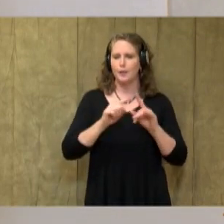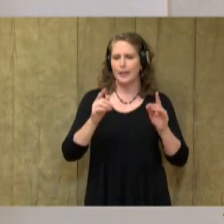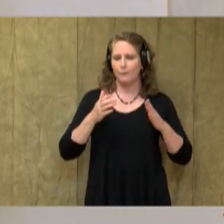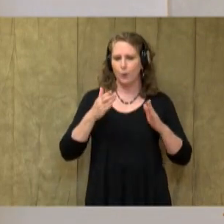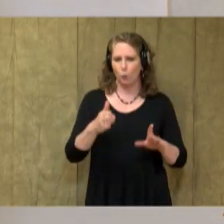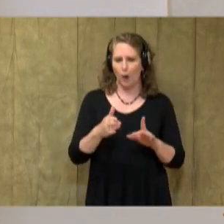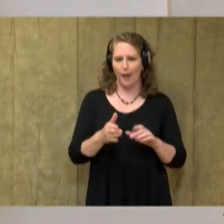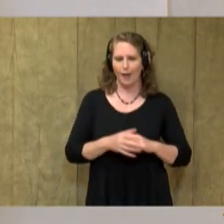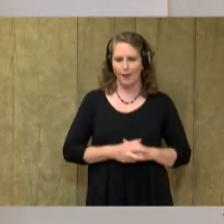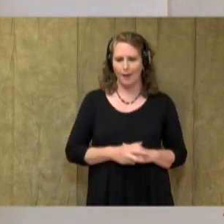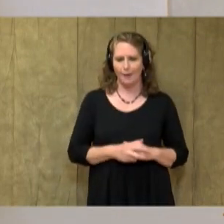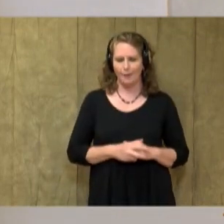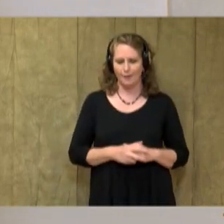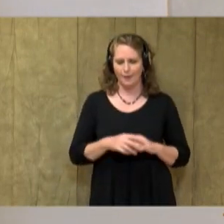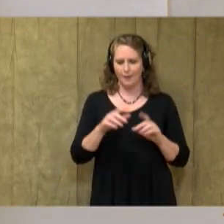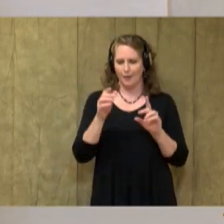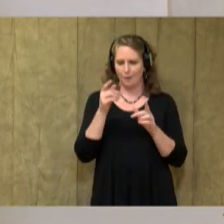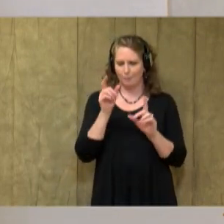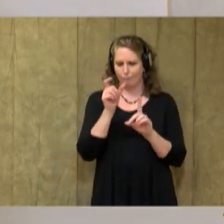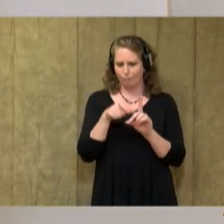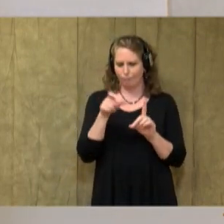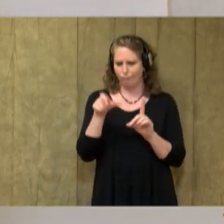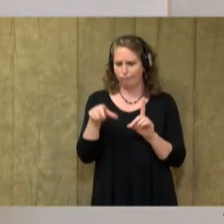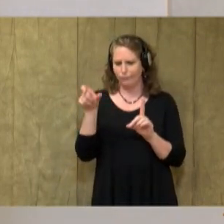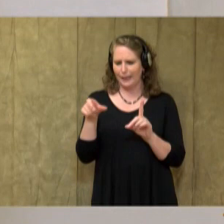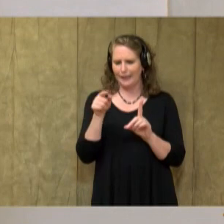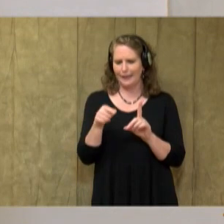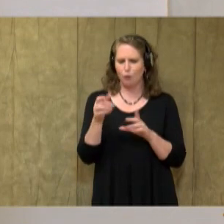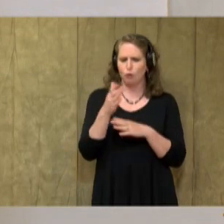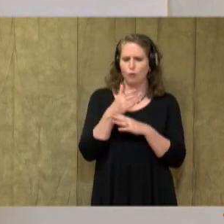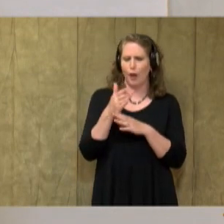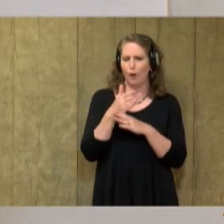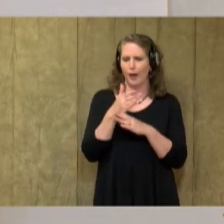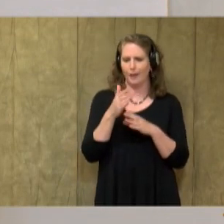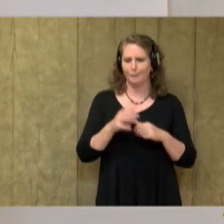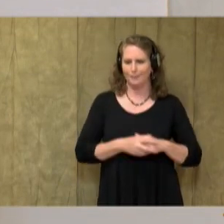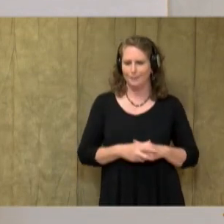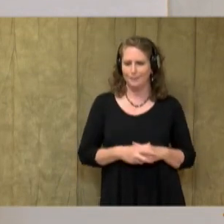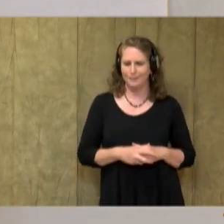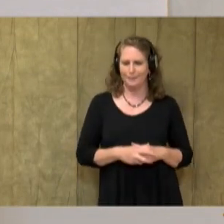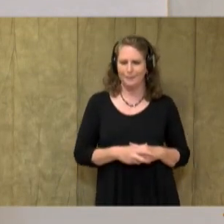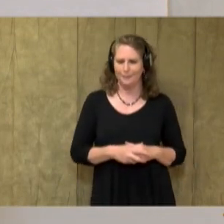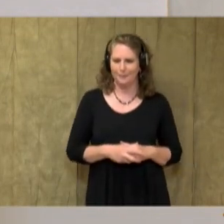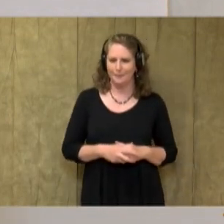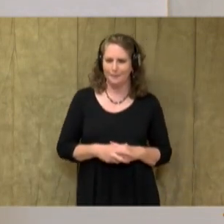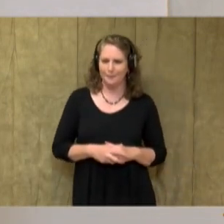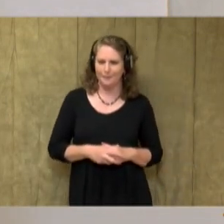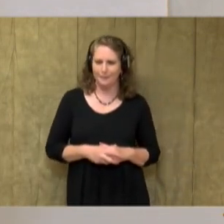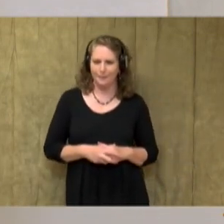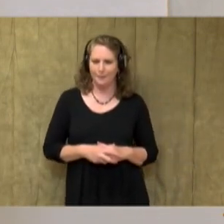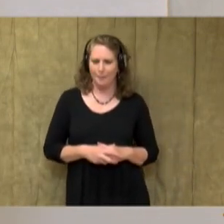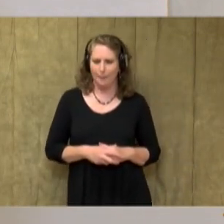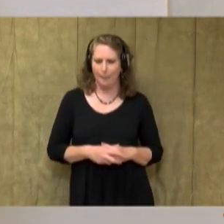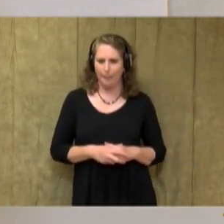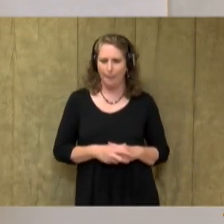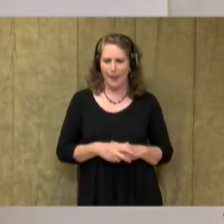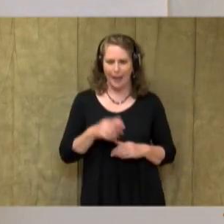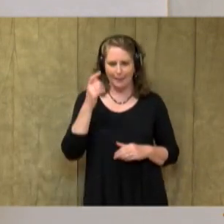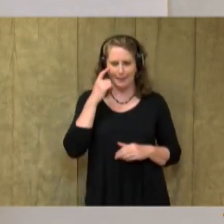just placed differently. All right, so I'm getting my 10 ones. Takes a long time. Let's see. We have